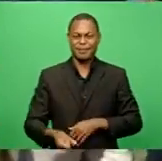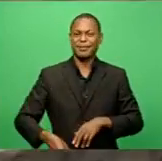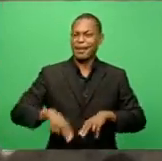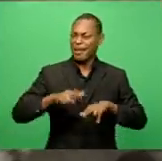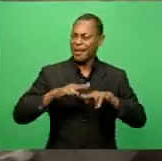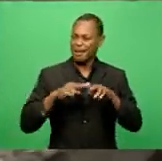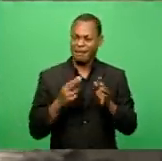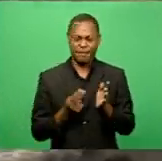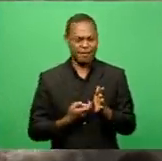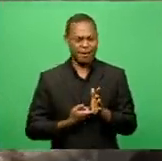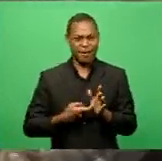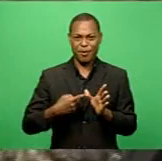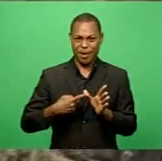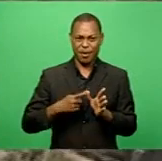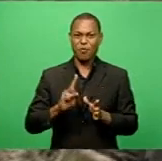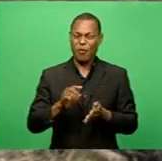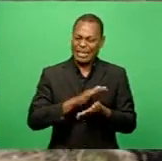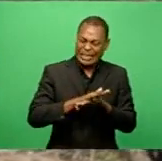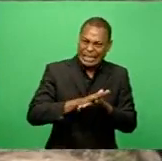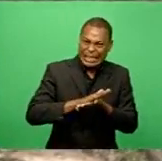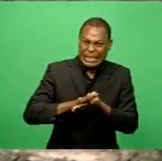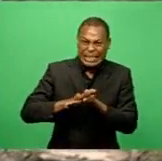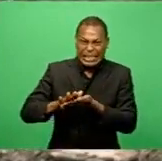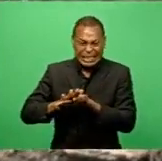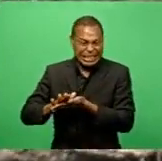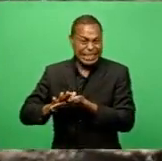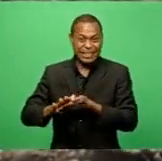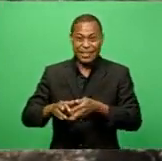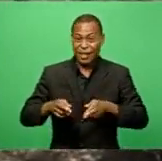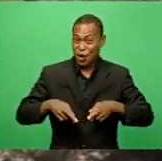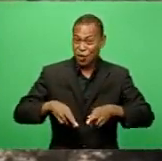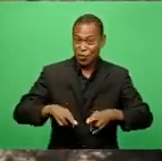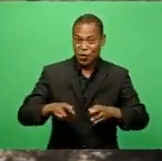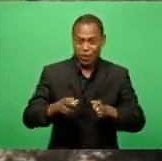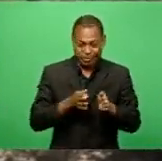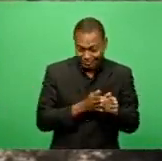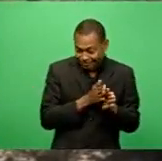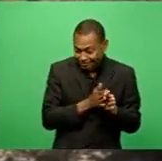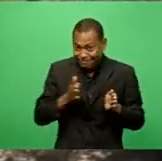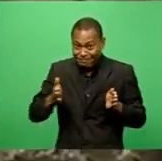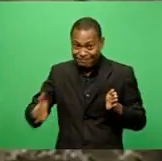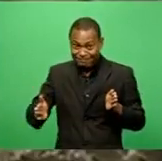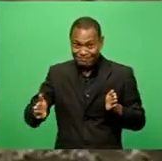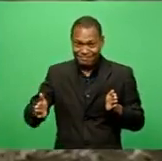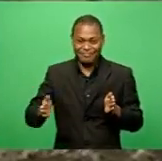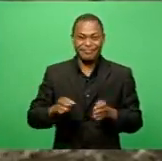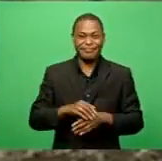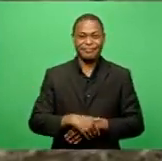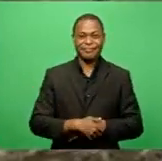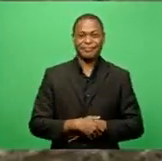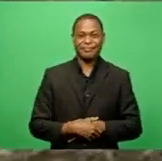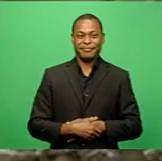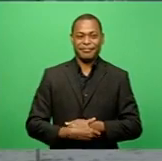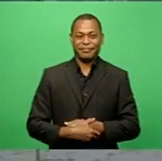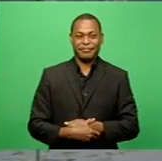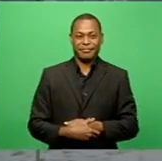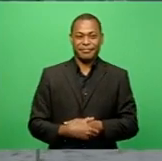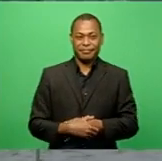is also working on clearing the road to Kumbulau from Nambalembale. Pranita Prakash, FBC